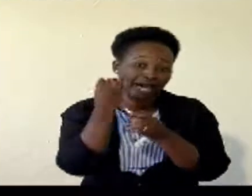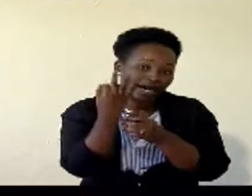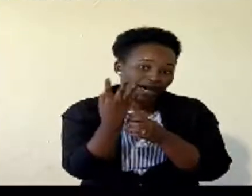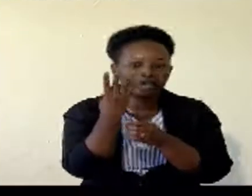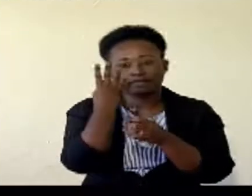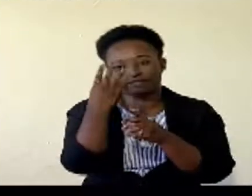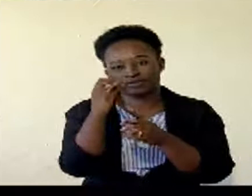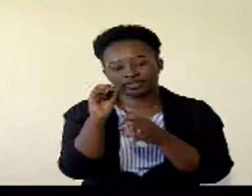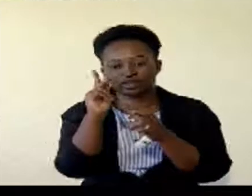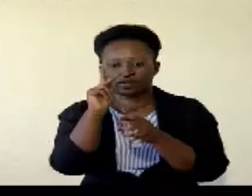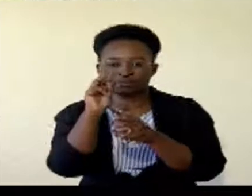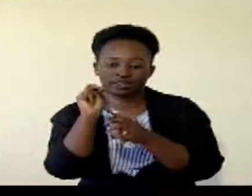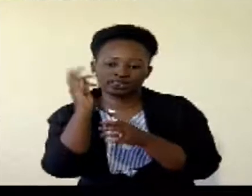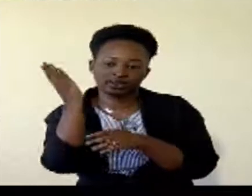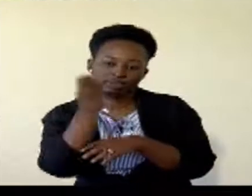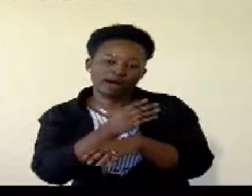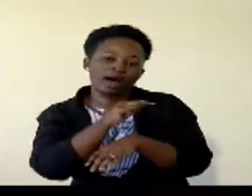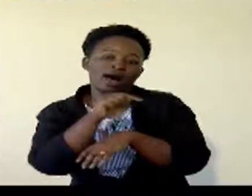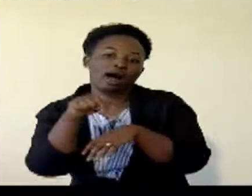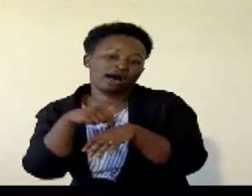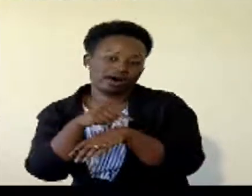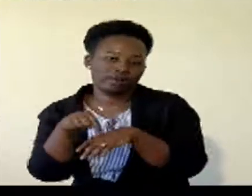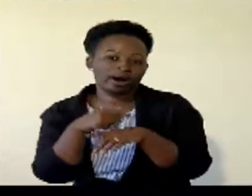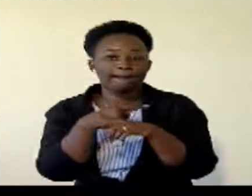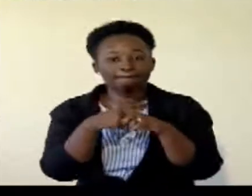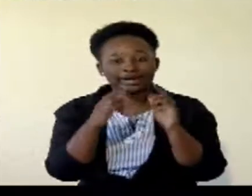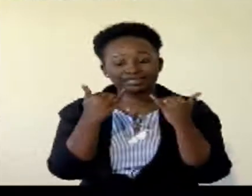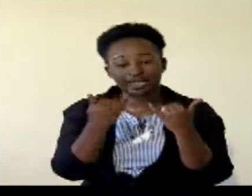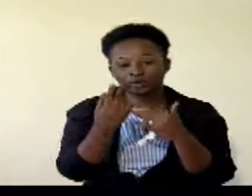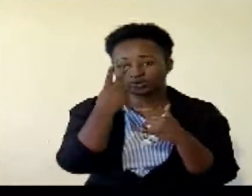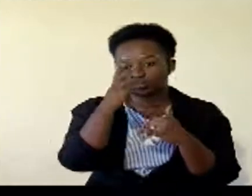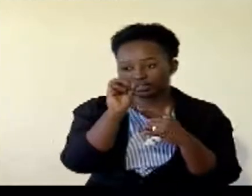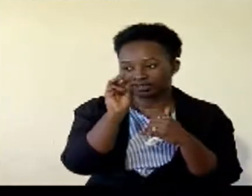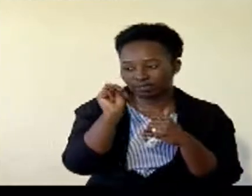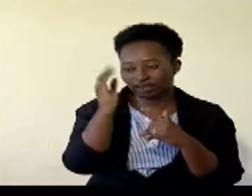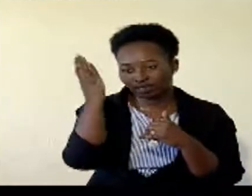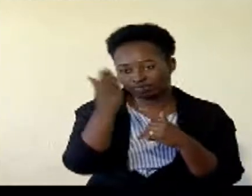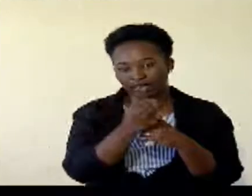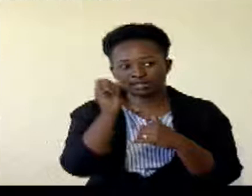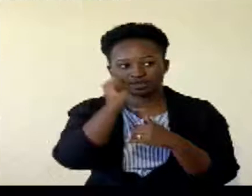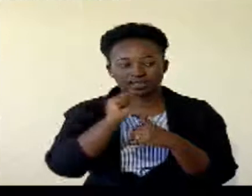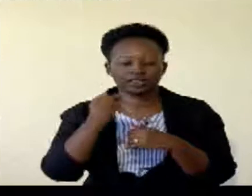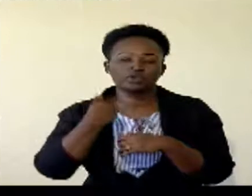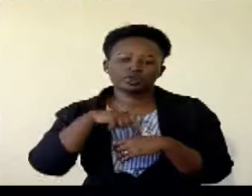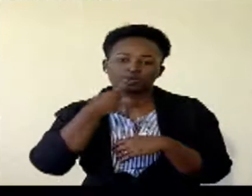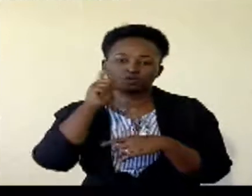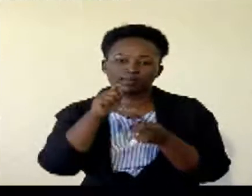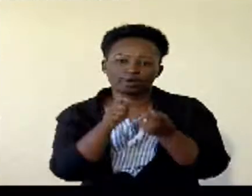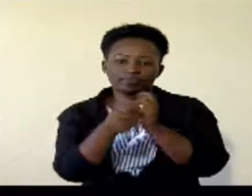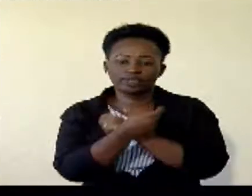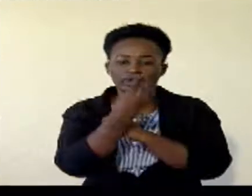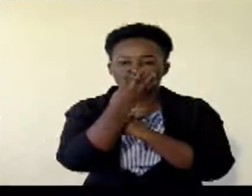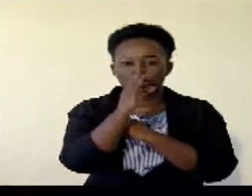hour. But right now he's driving at 20 meters per second. So we need to change 40